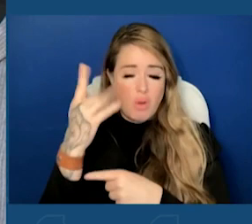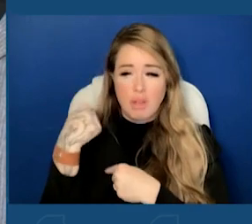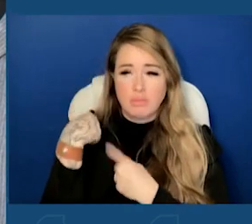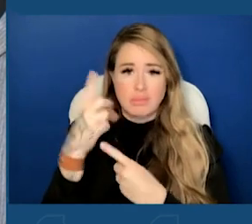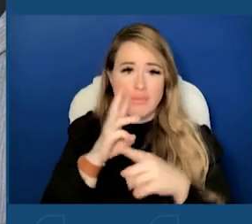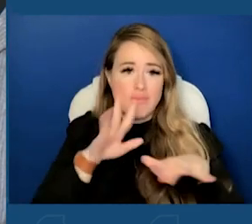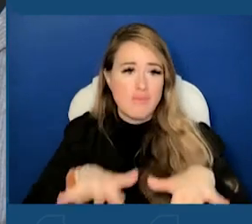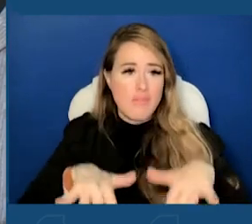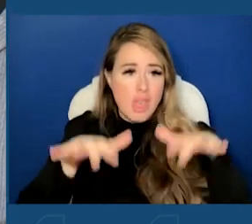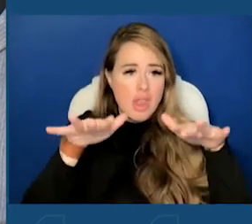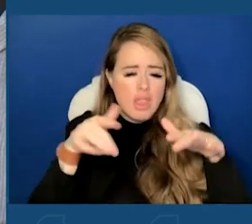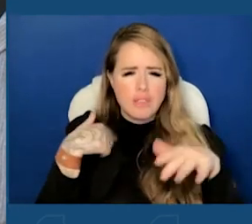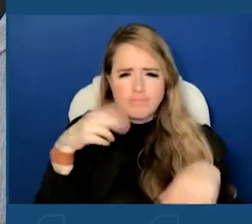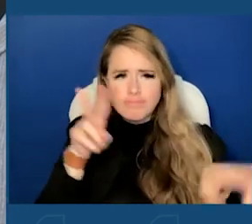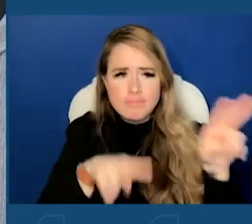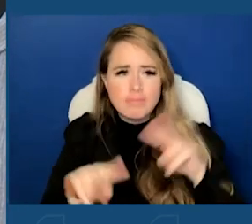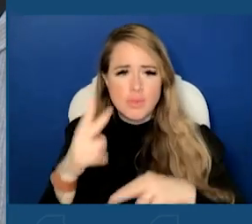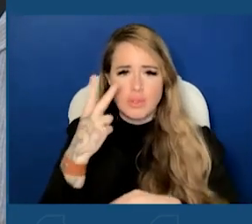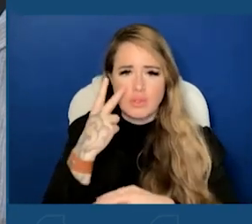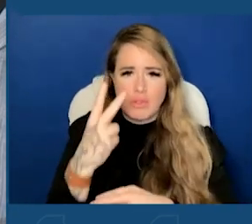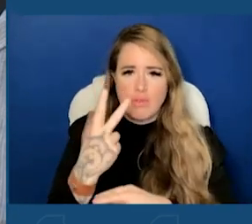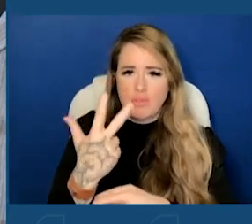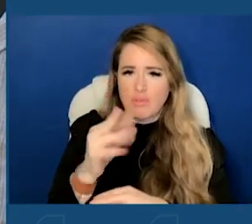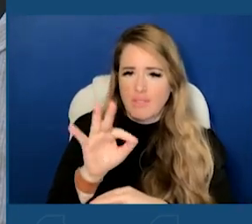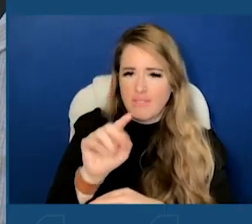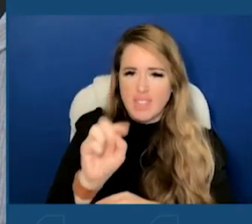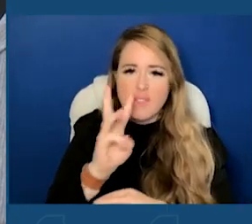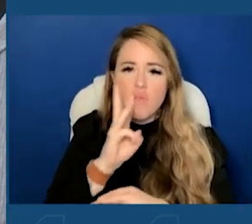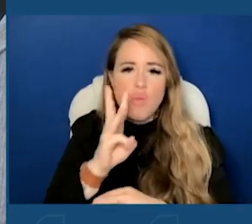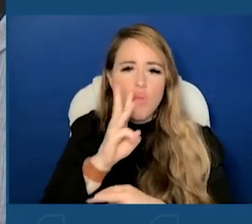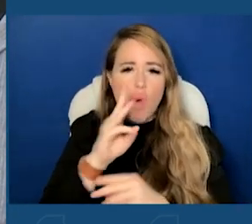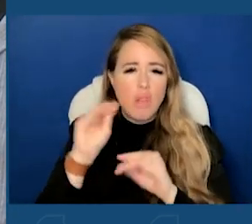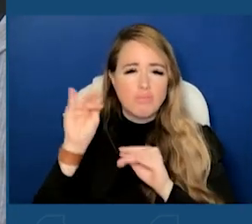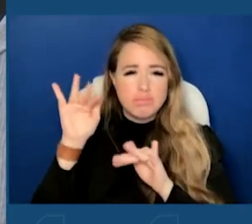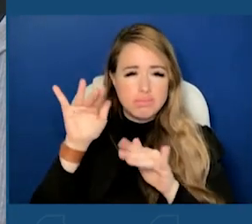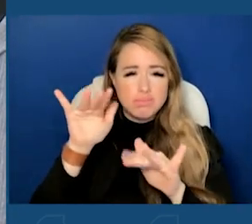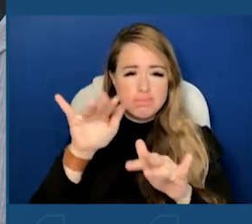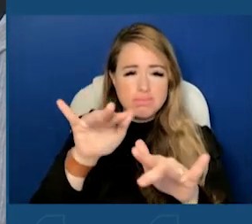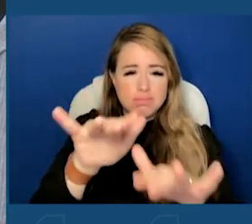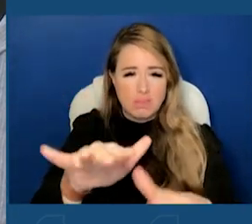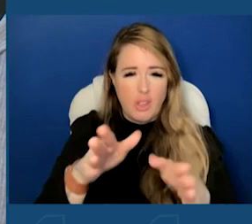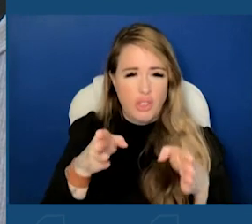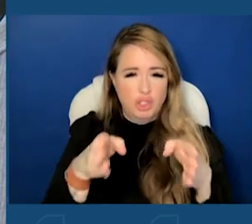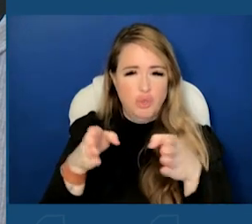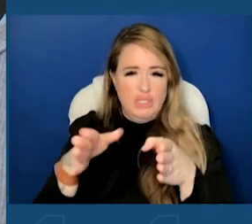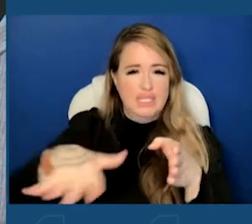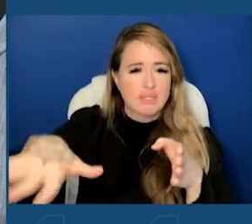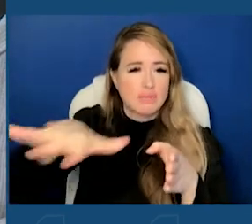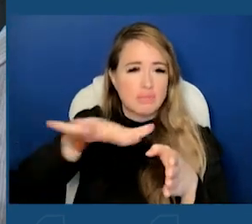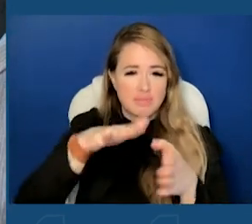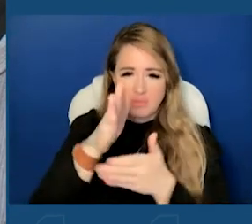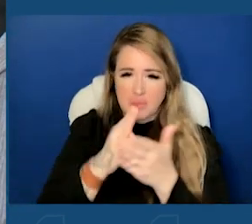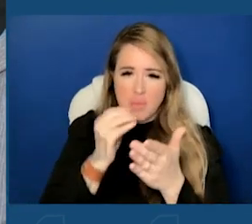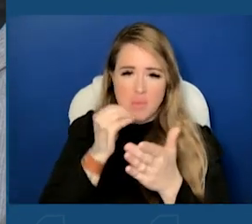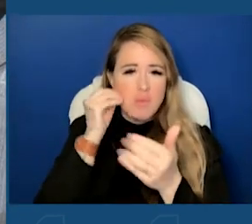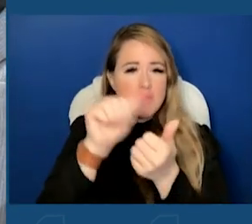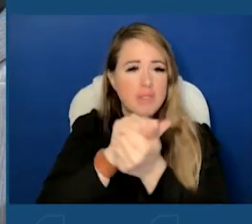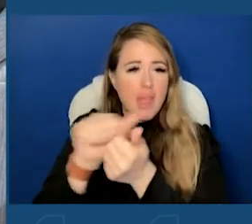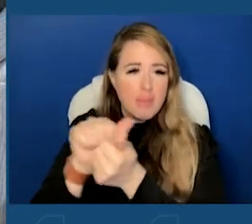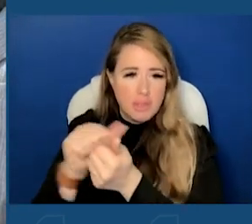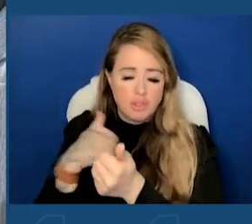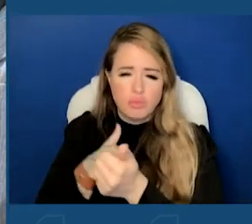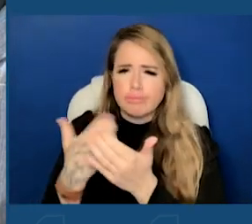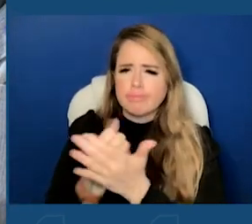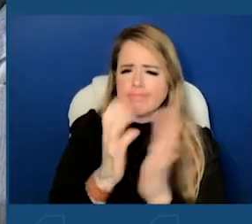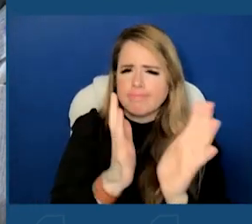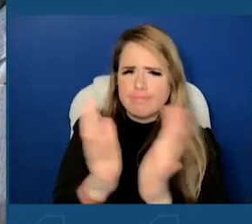Upwards of 3 feet of water rushed through the streets, damaged some of the homes. We had a chance to speak to some of the homeowners about the